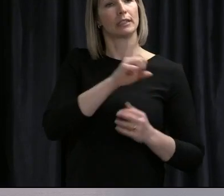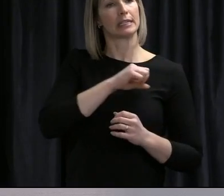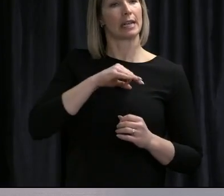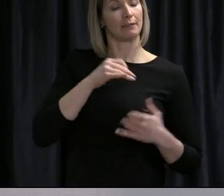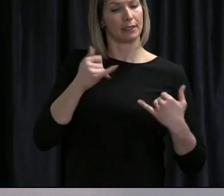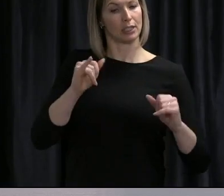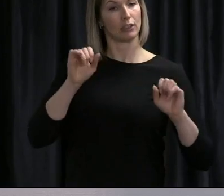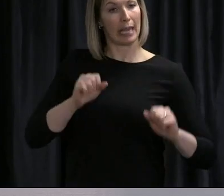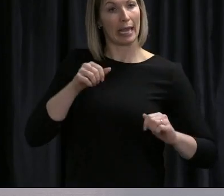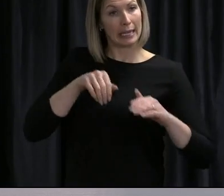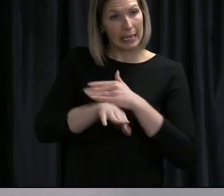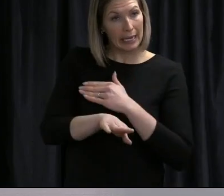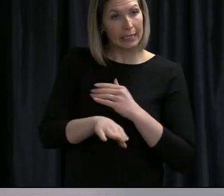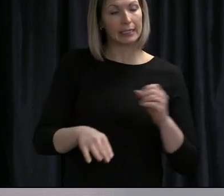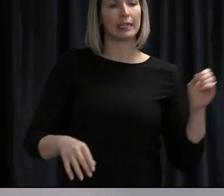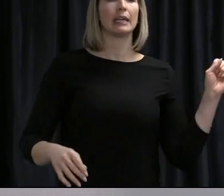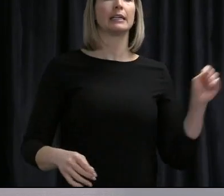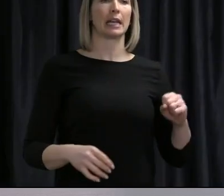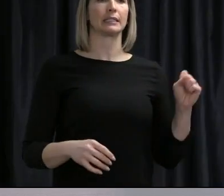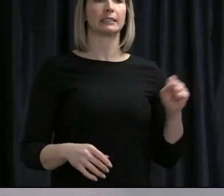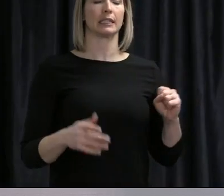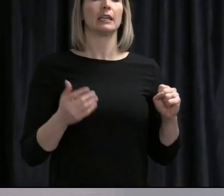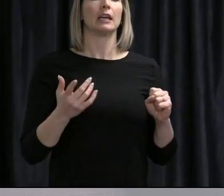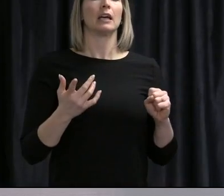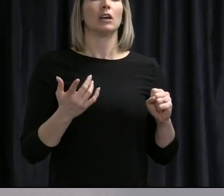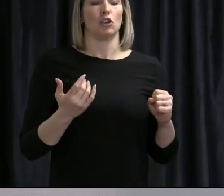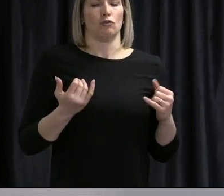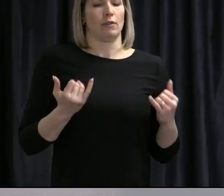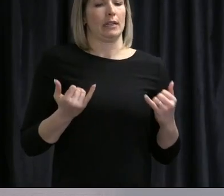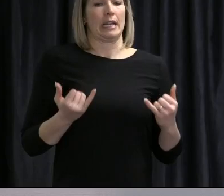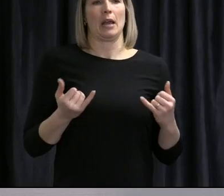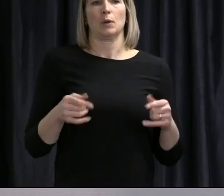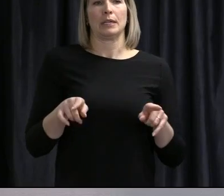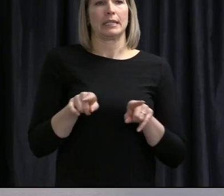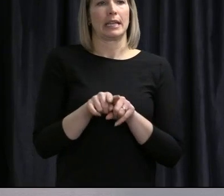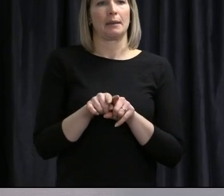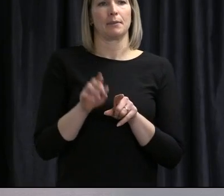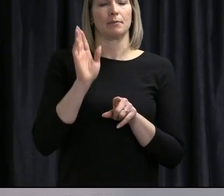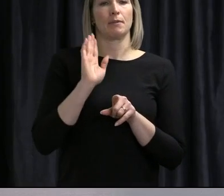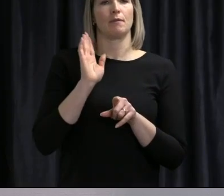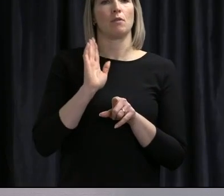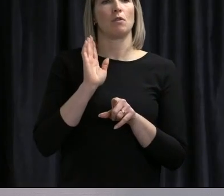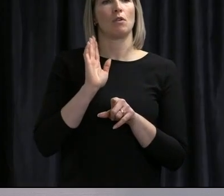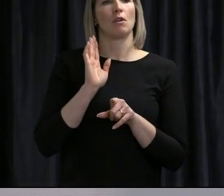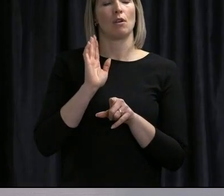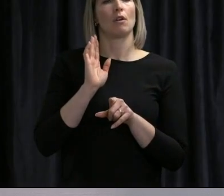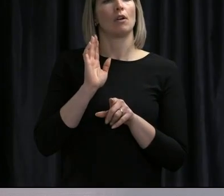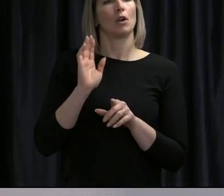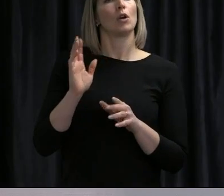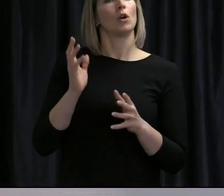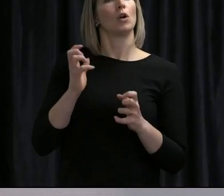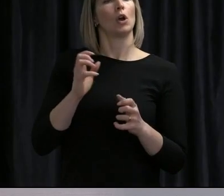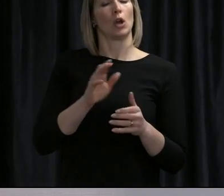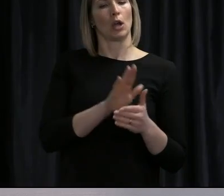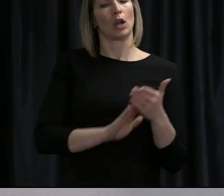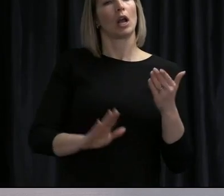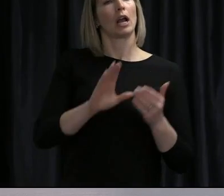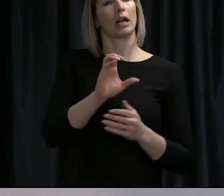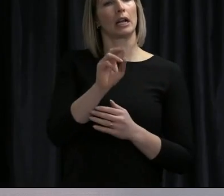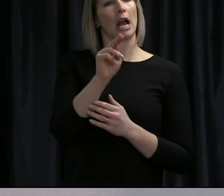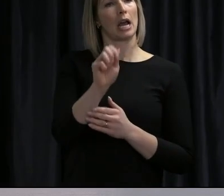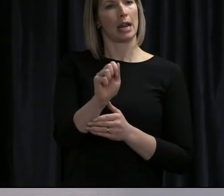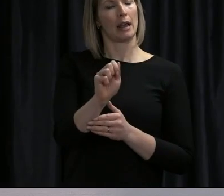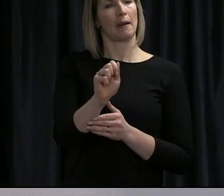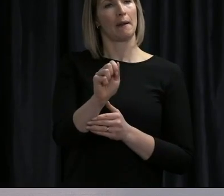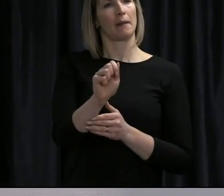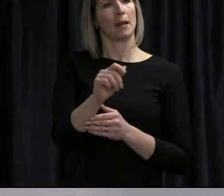up? Yeah, so, the provision will be now for no different than we would have seen. What we want to be able to do with the College of the North Atlantic is shift as